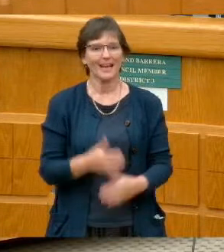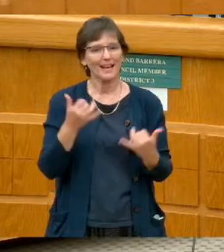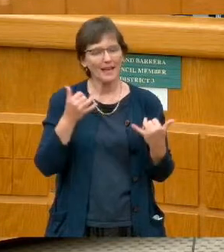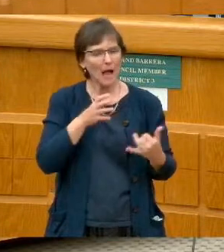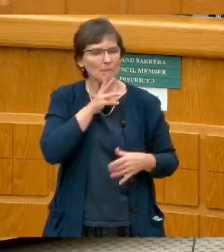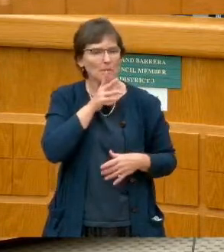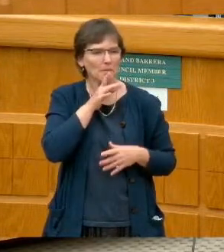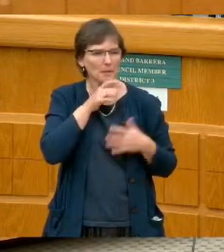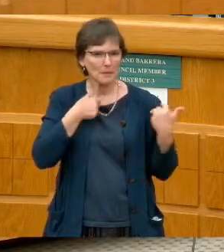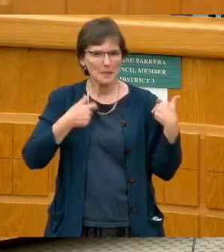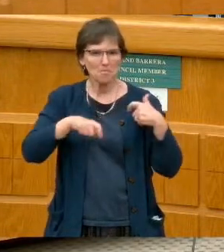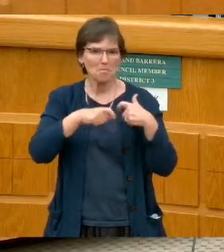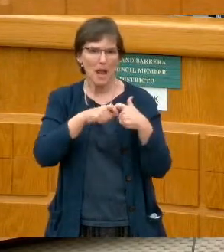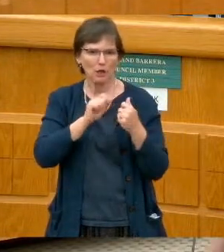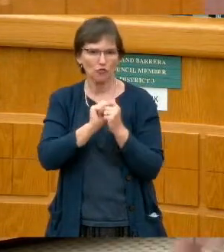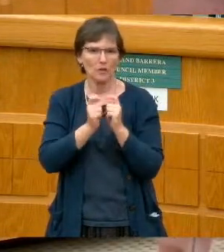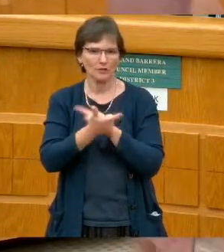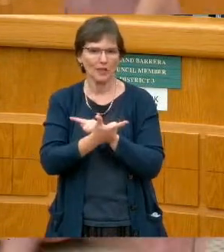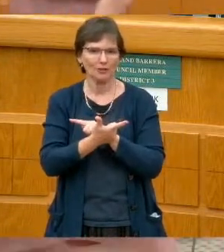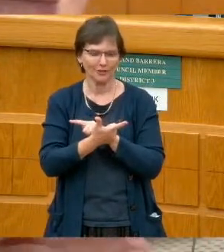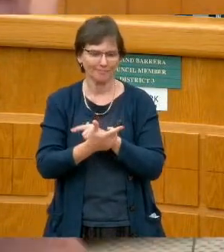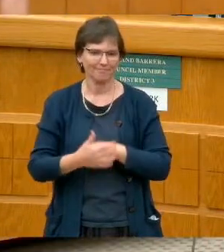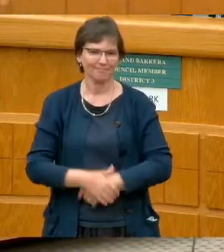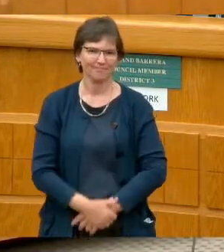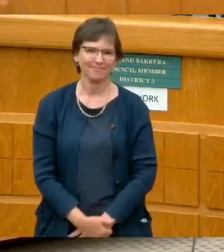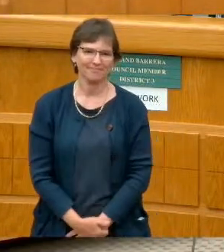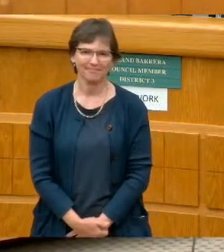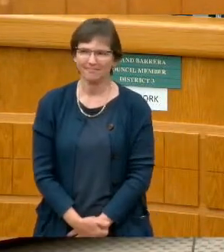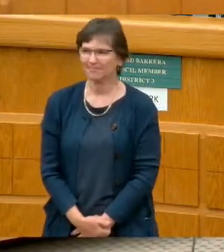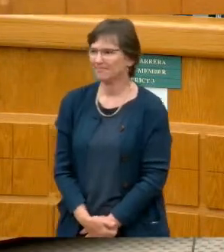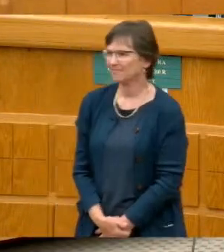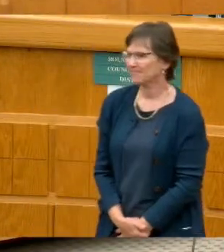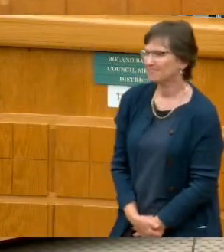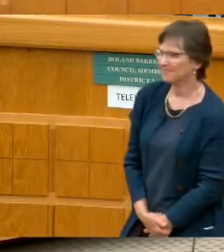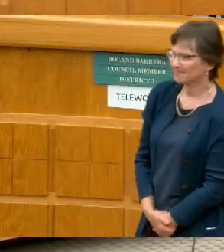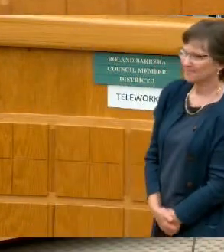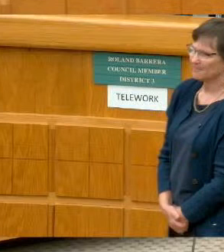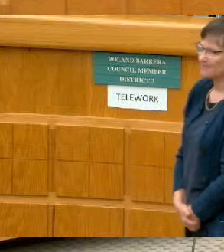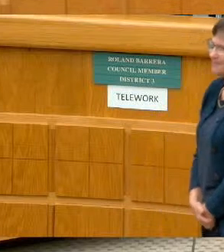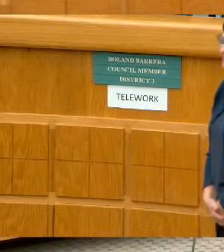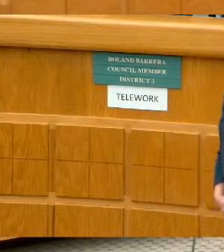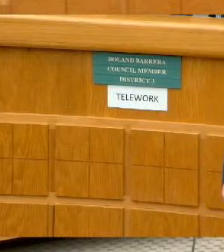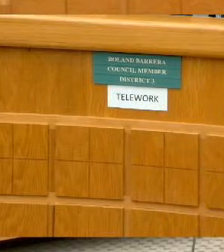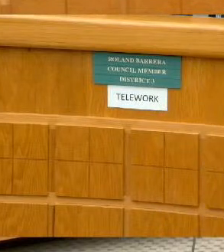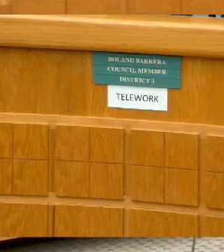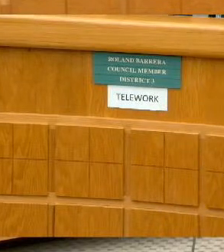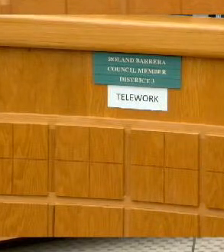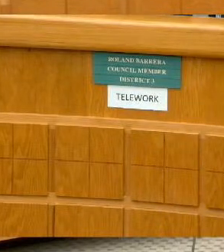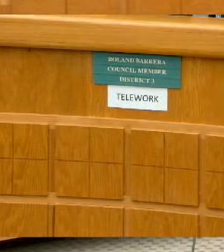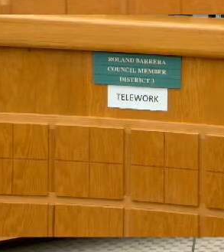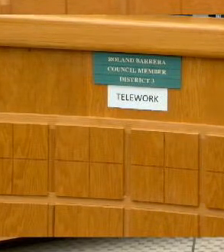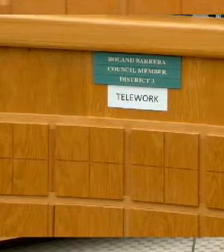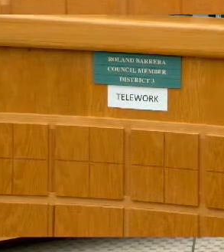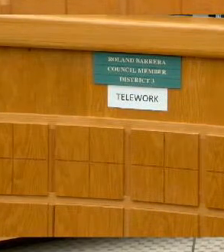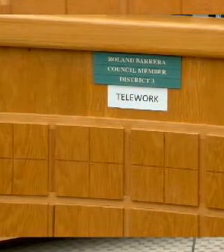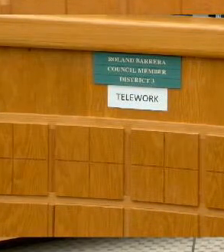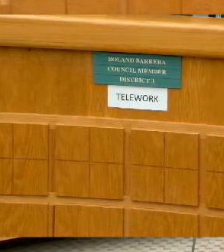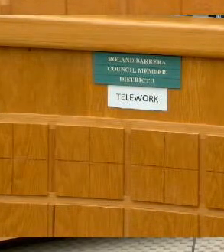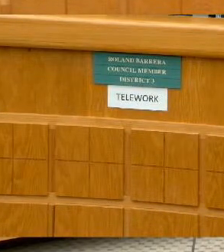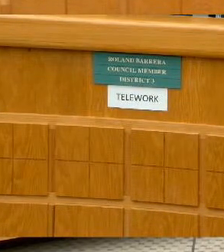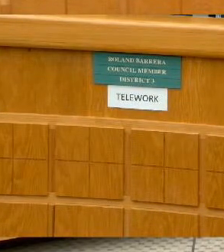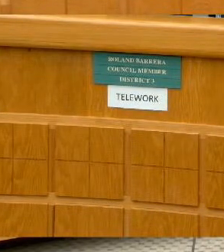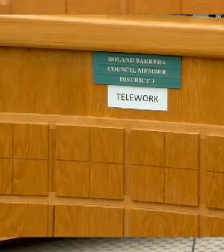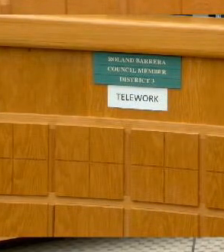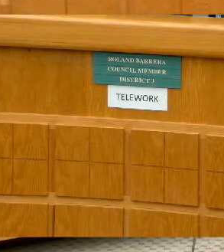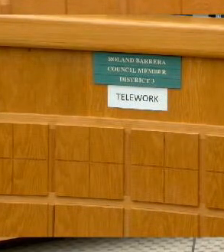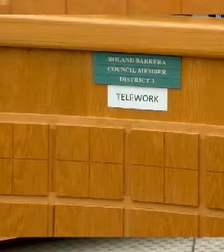Thank you. En resumen, como le he notificado en varias ocasiones, la toma de decisiones las hemos hecho basadas en los datos que